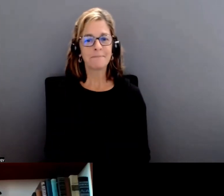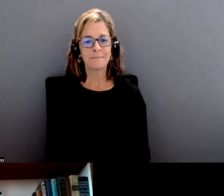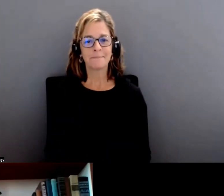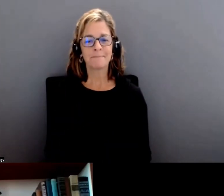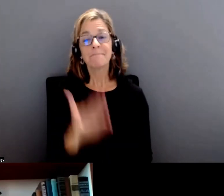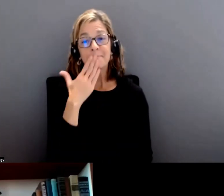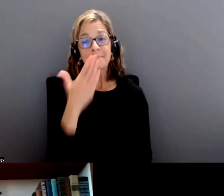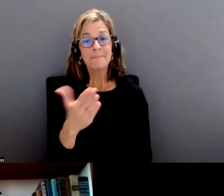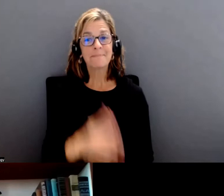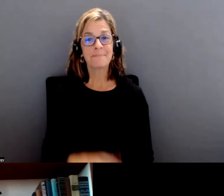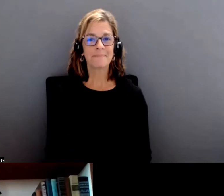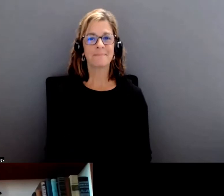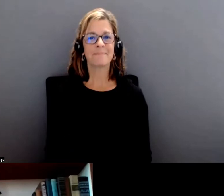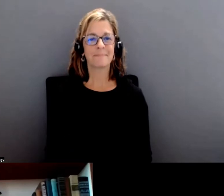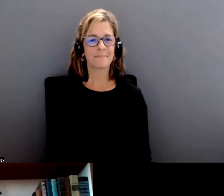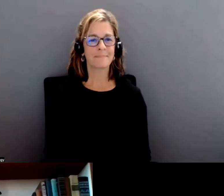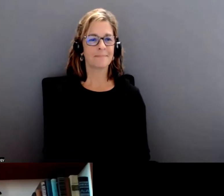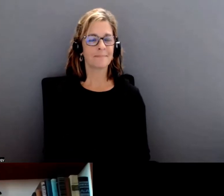Thank you.